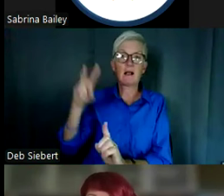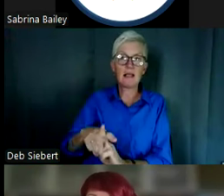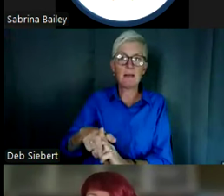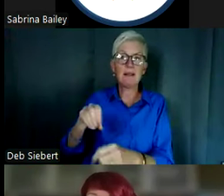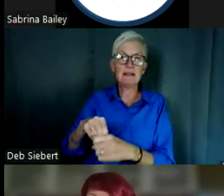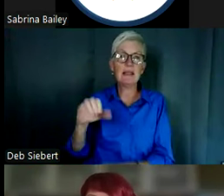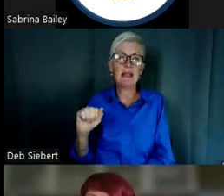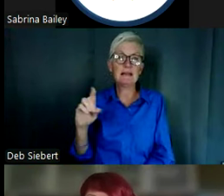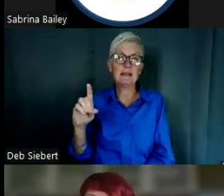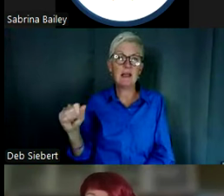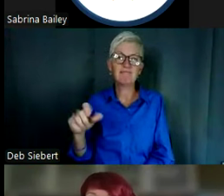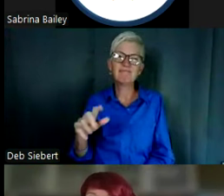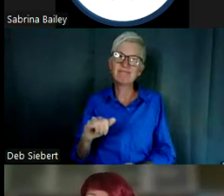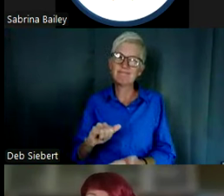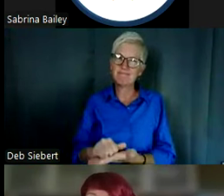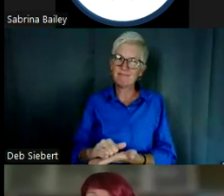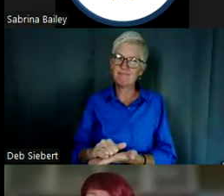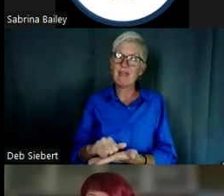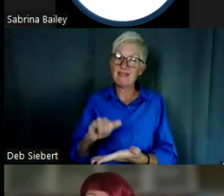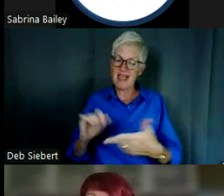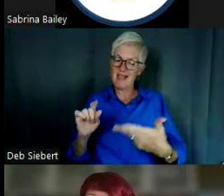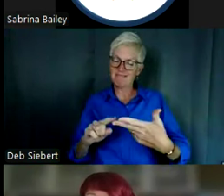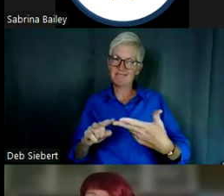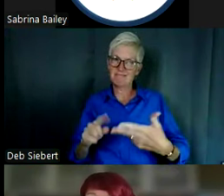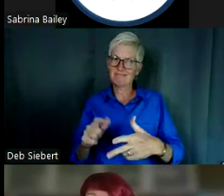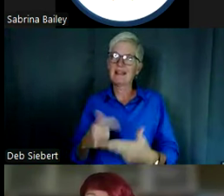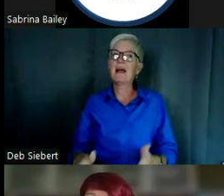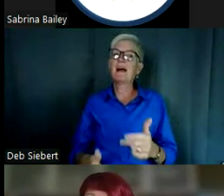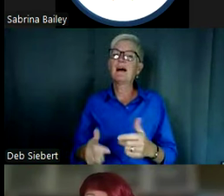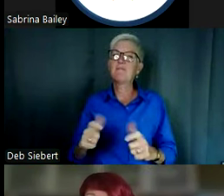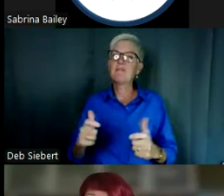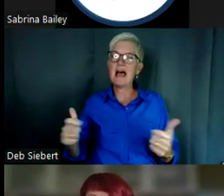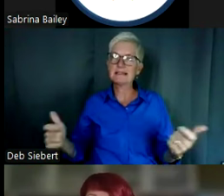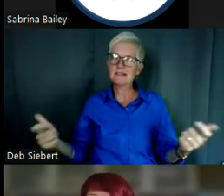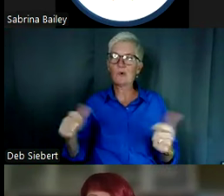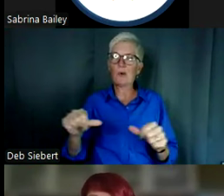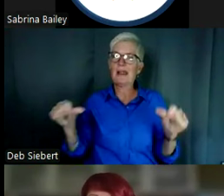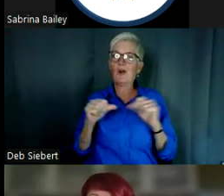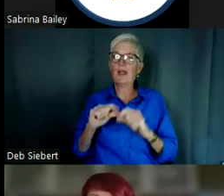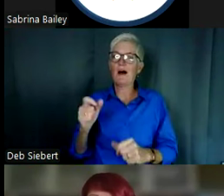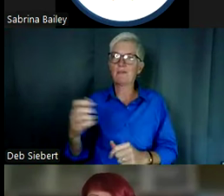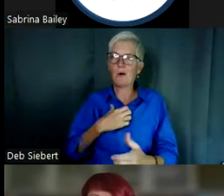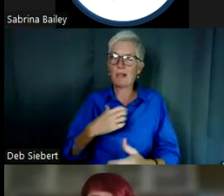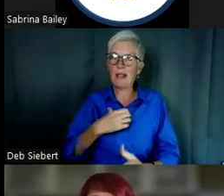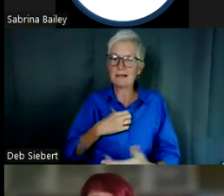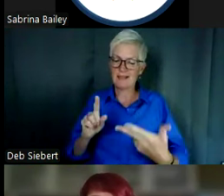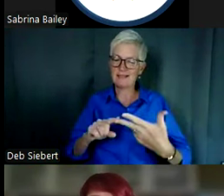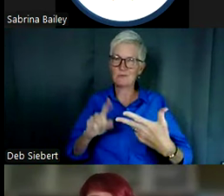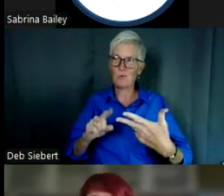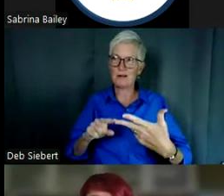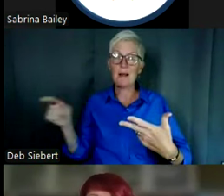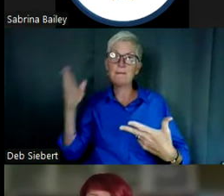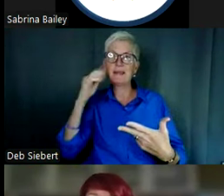areas that we see the fastest growing area of complaints being filed under the ADA is this third prong, the regarded